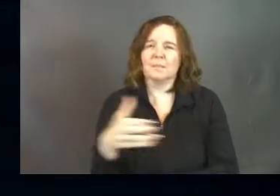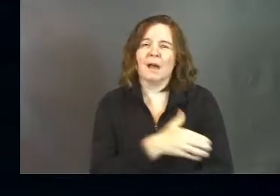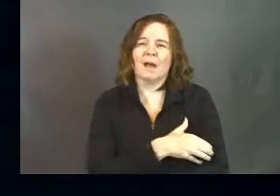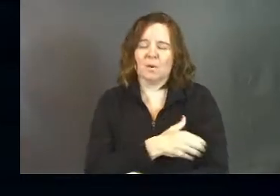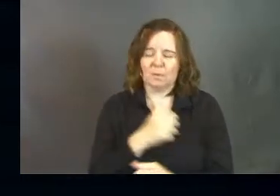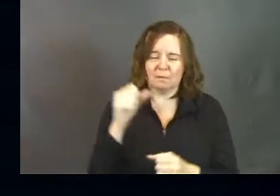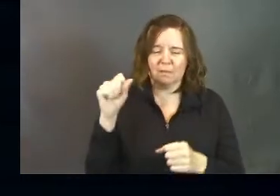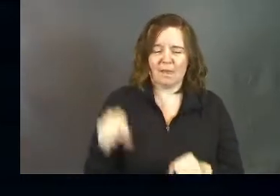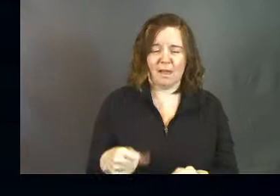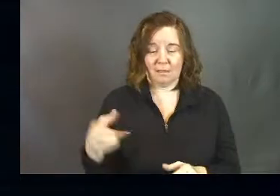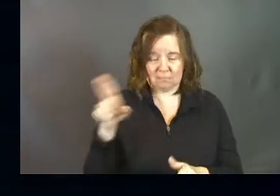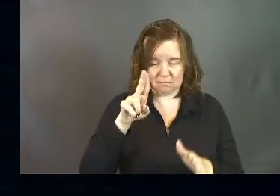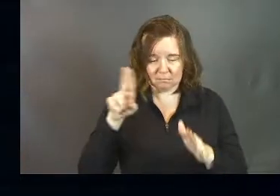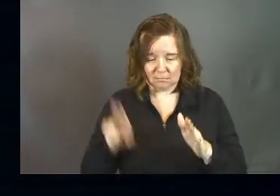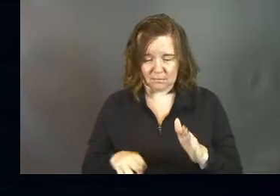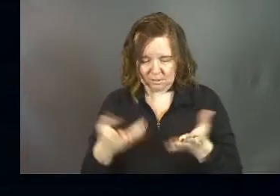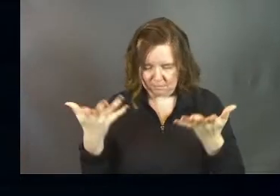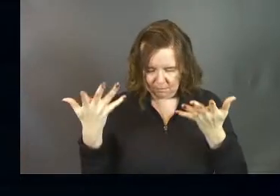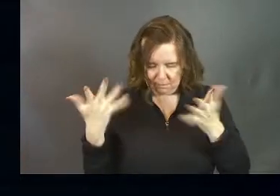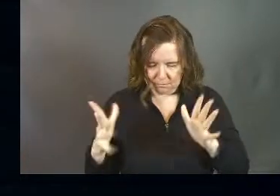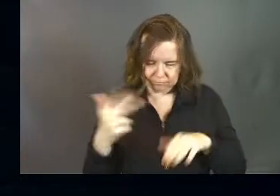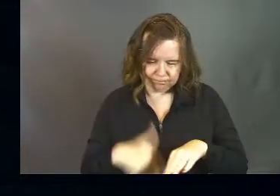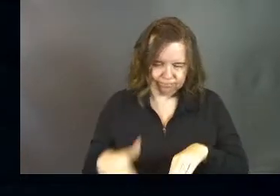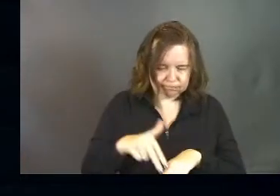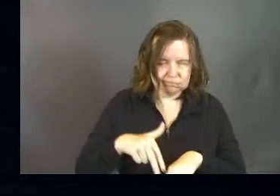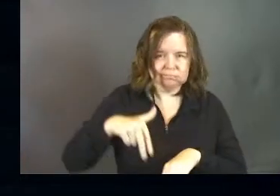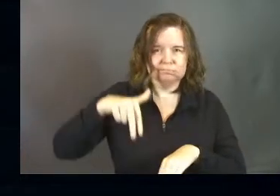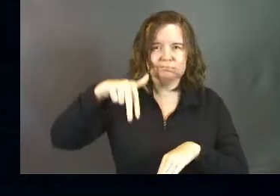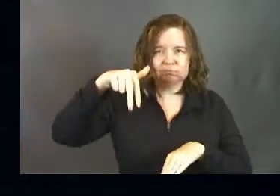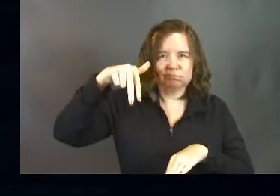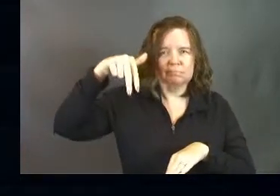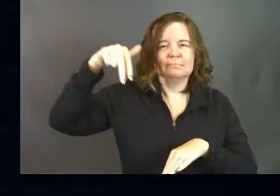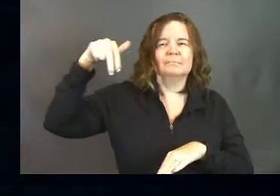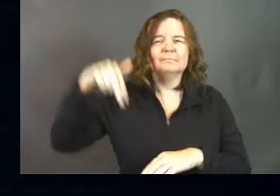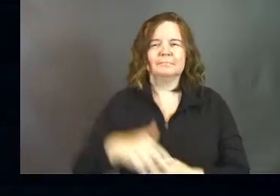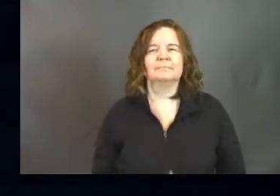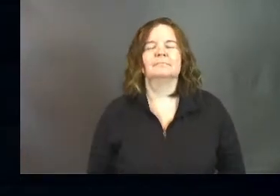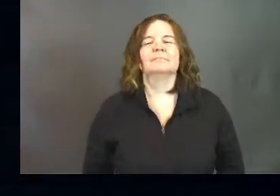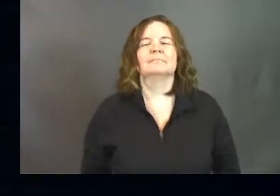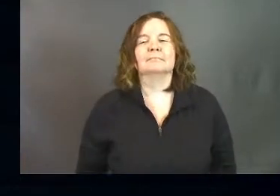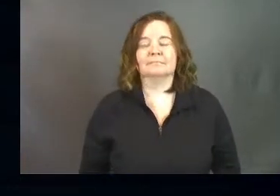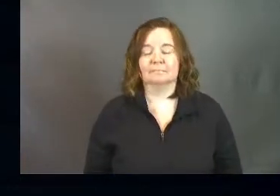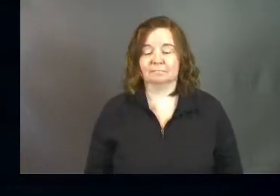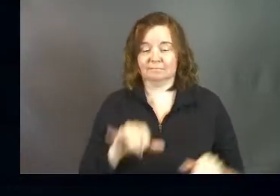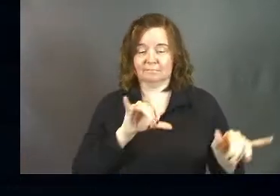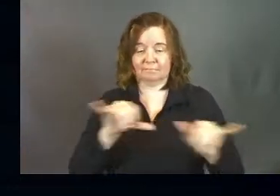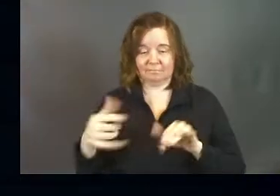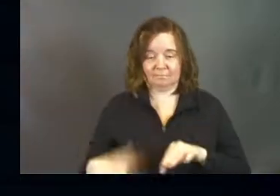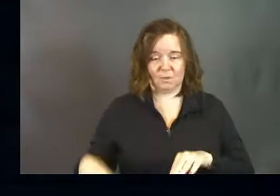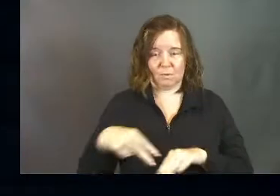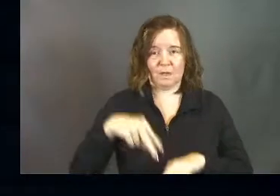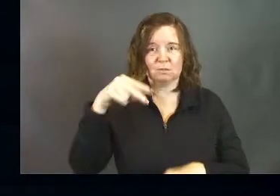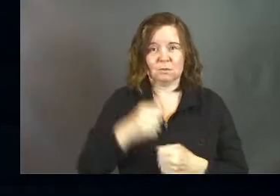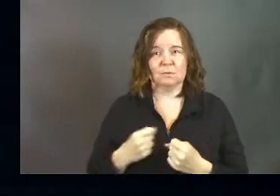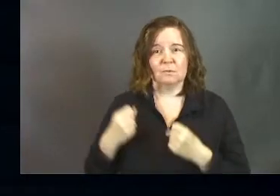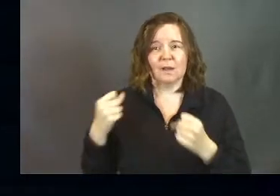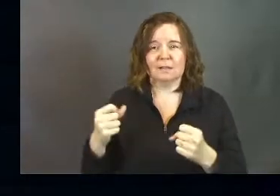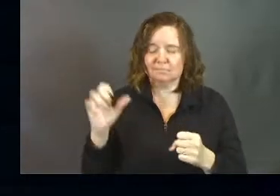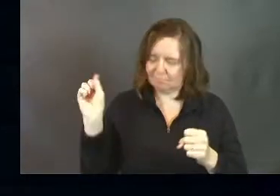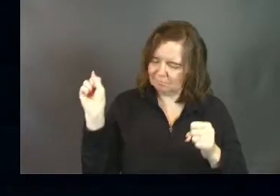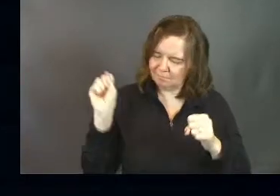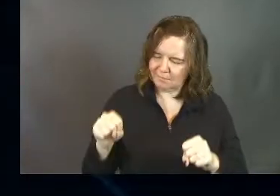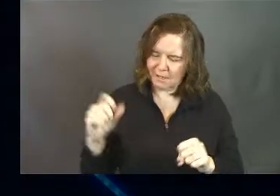There's power that can empty out a grave. There's rest.